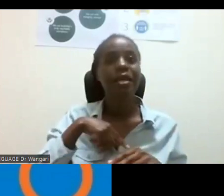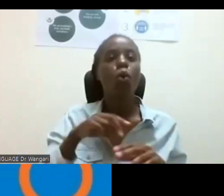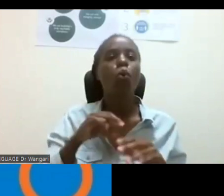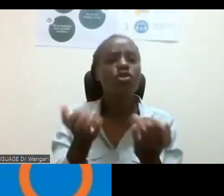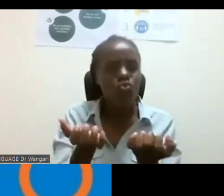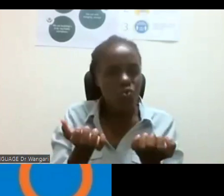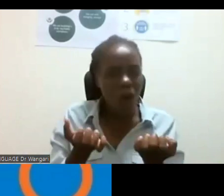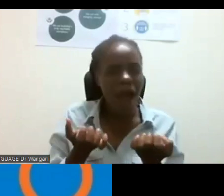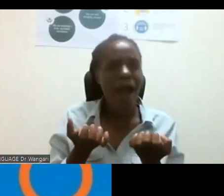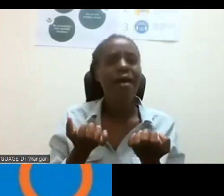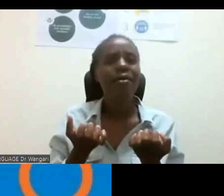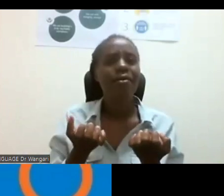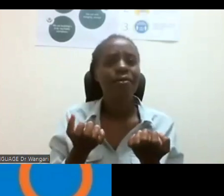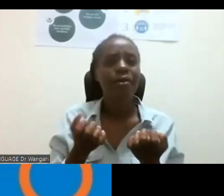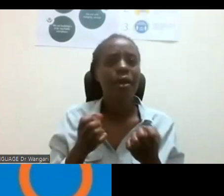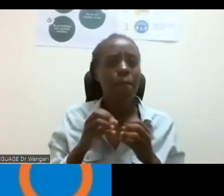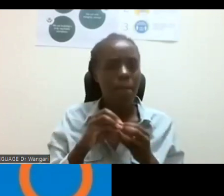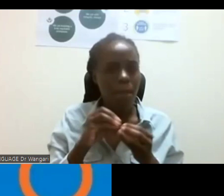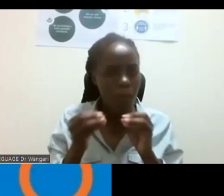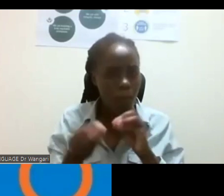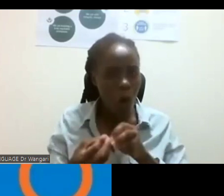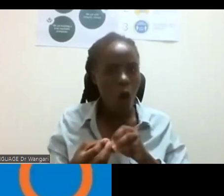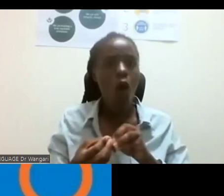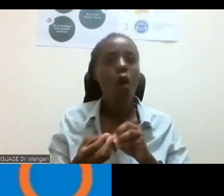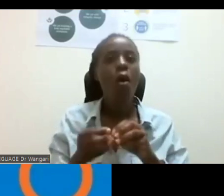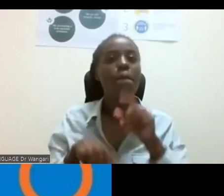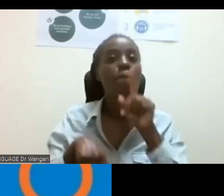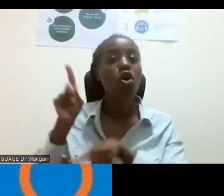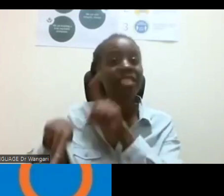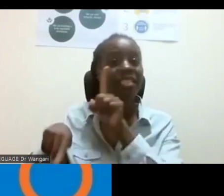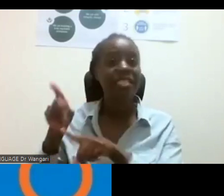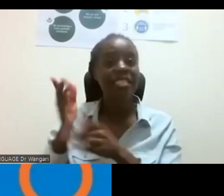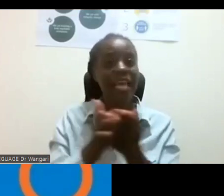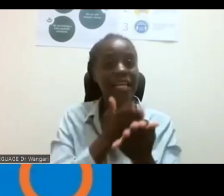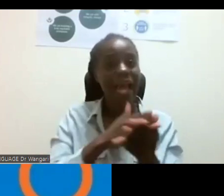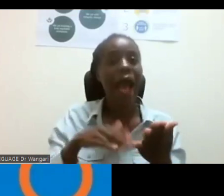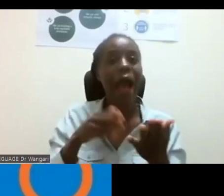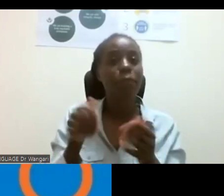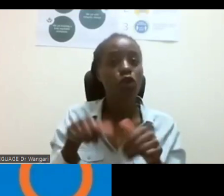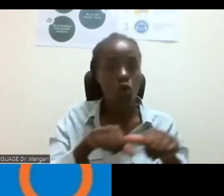into the multi-sectoral approach on FGM prevention and care.